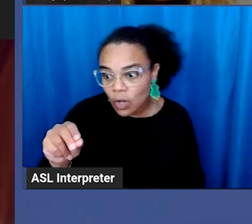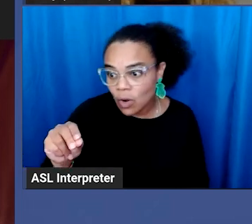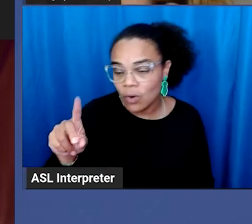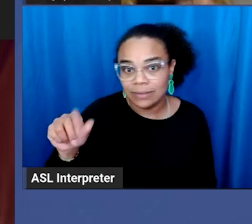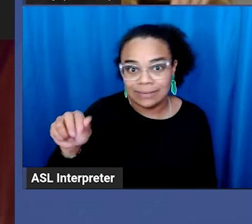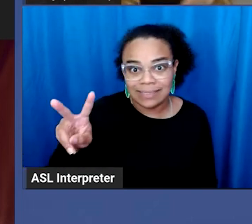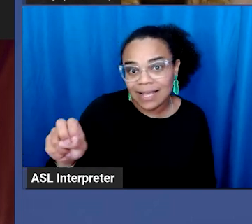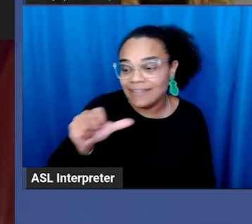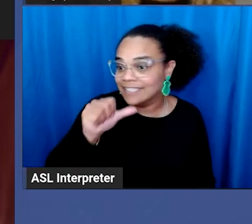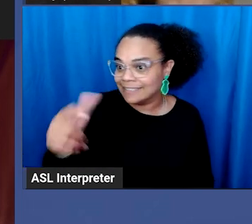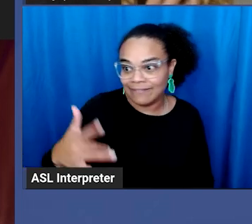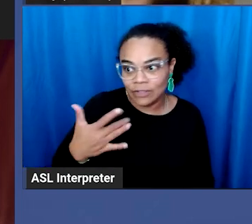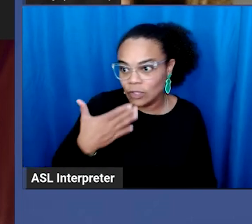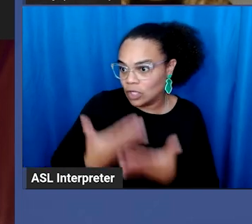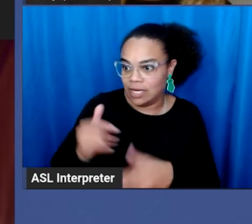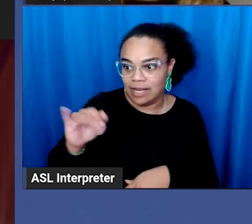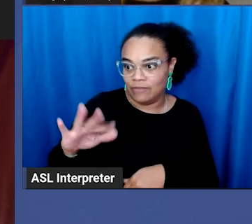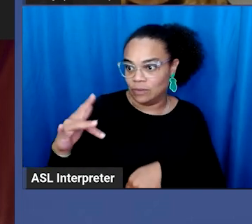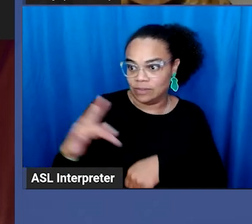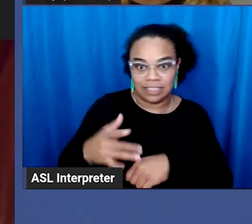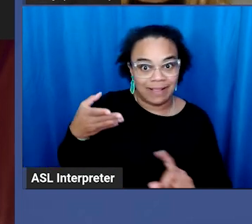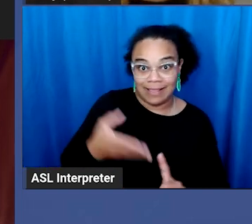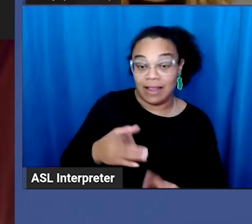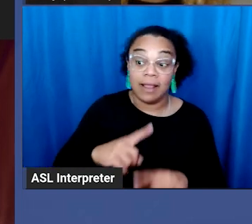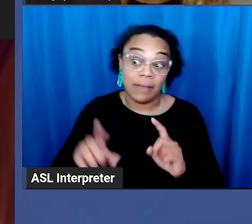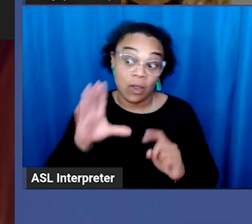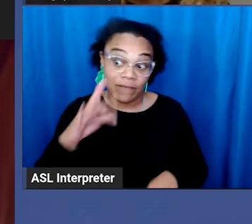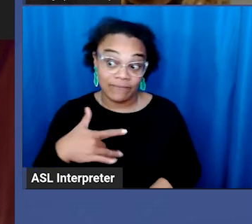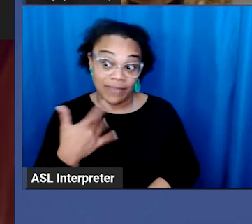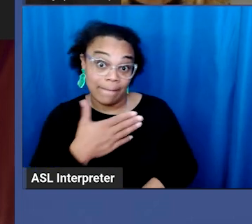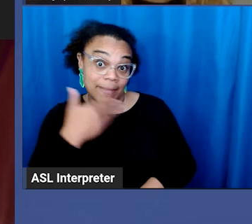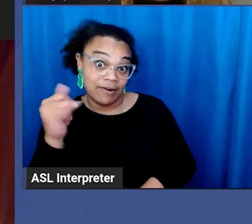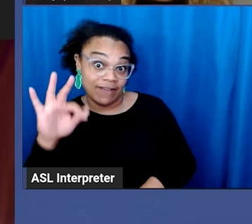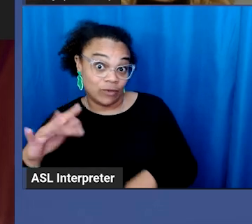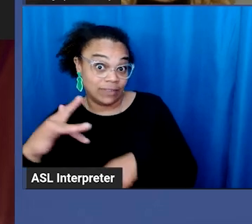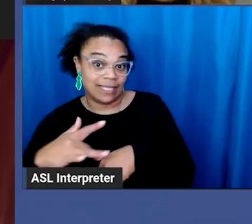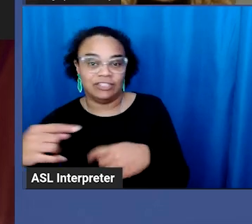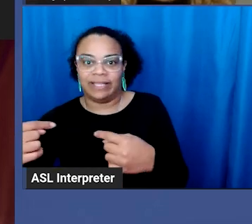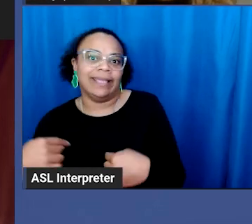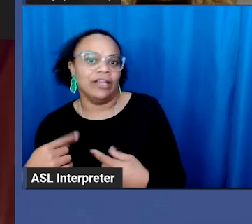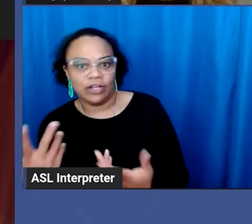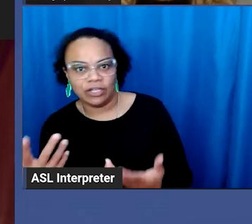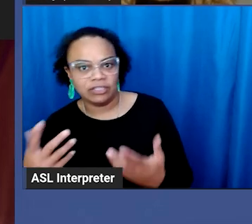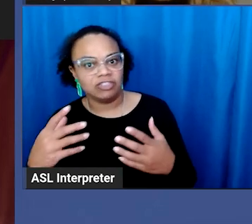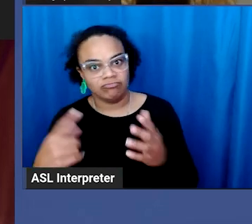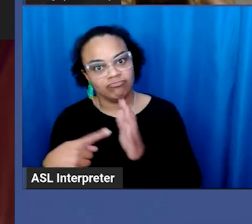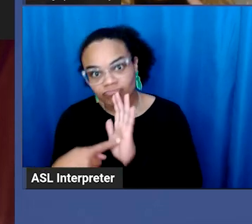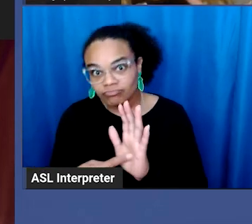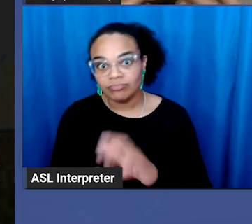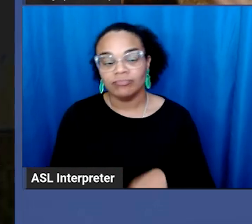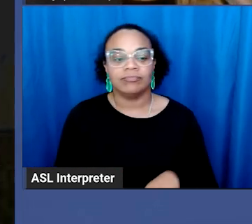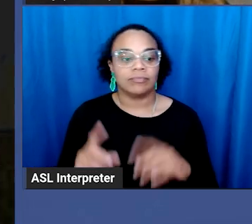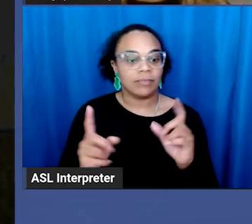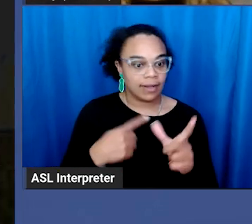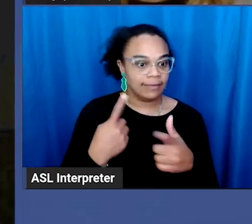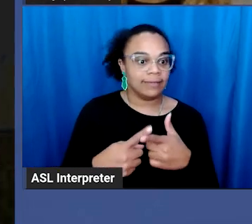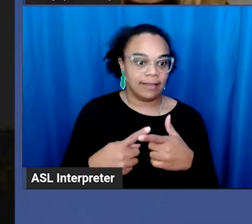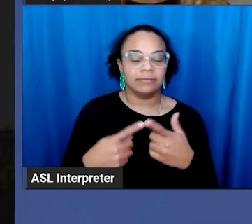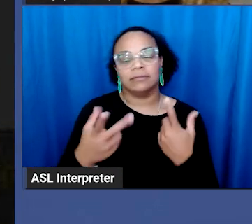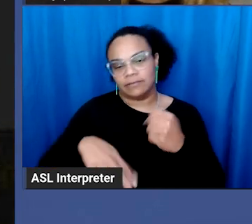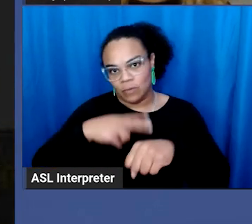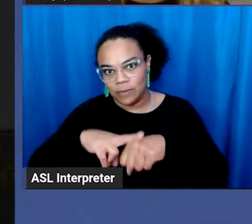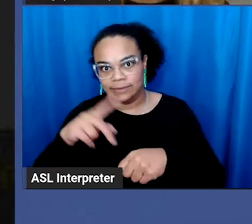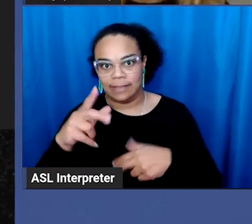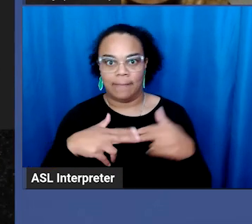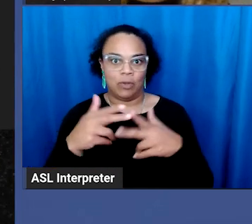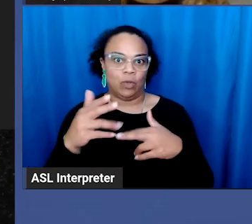for me when you touch me there, but it would feel better if you touched me here. And then, of course, building